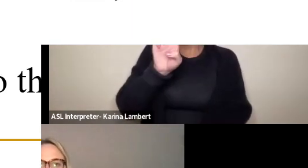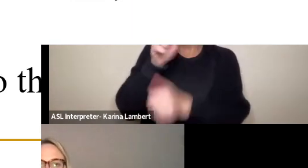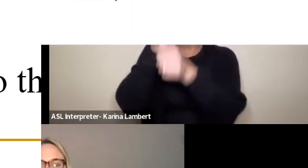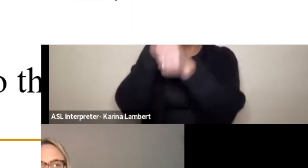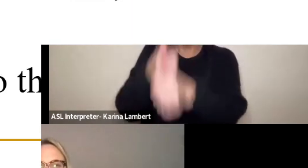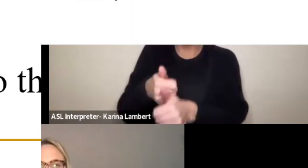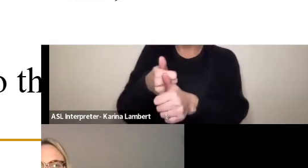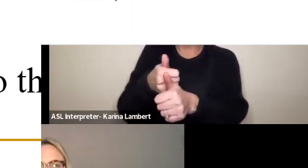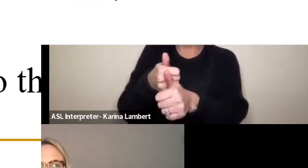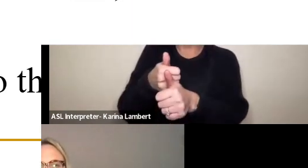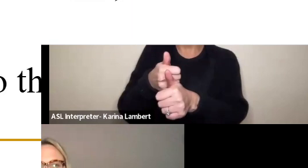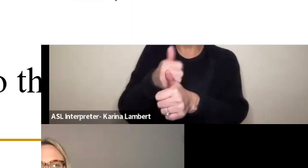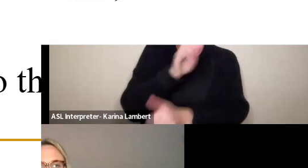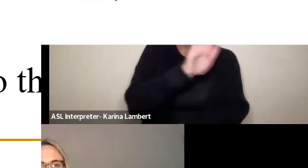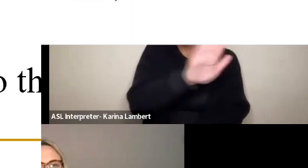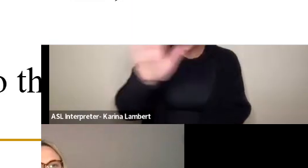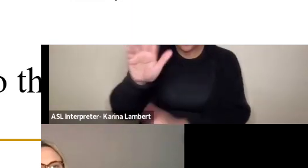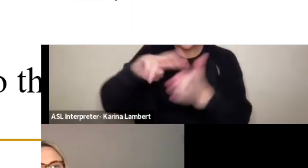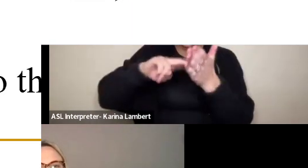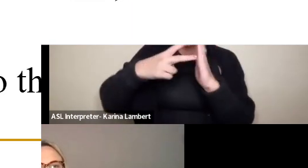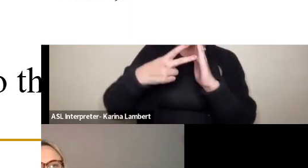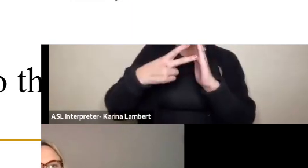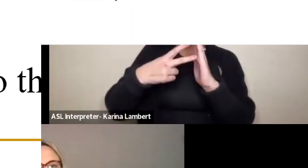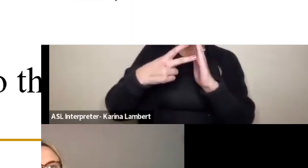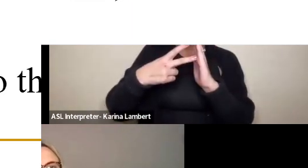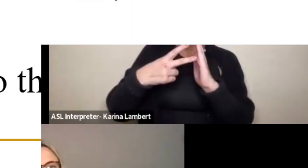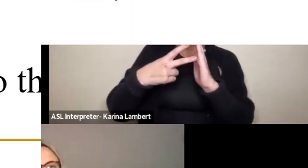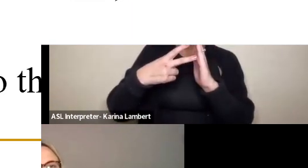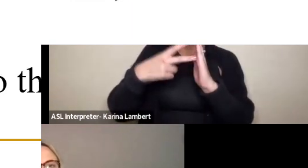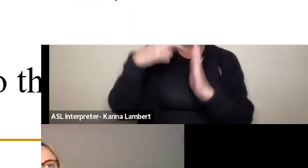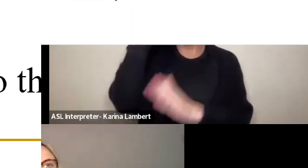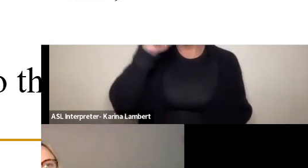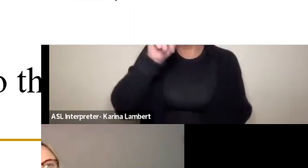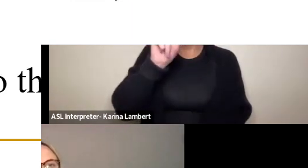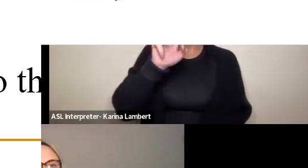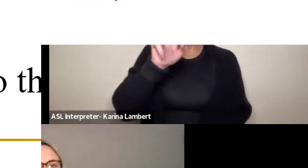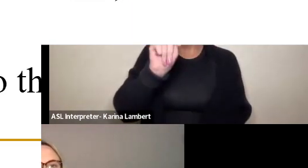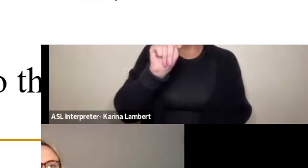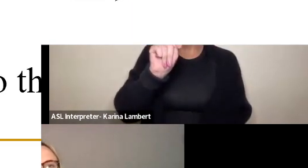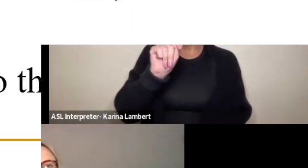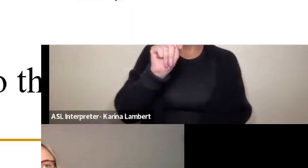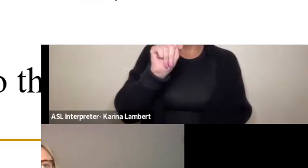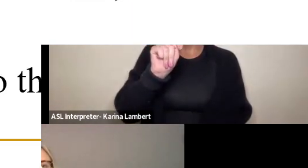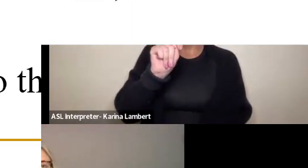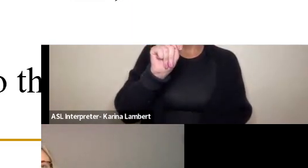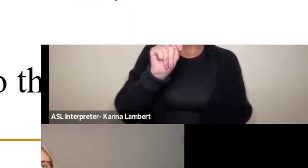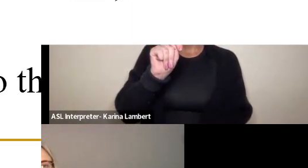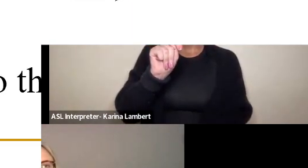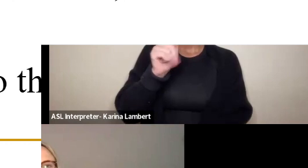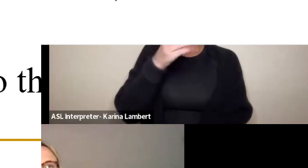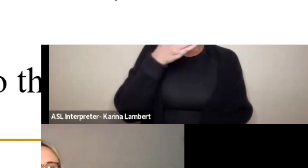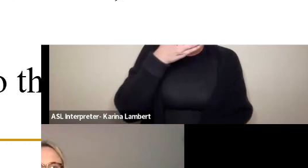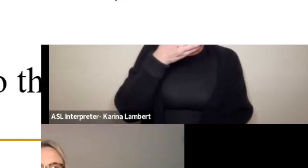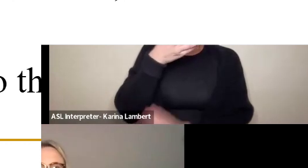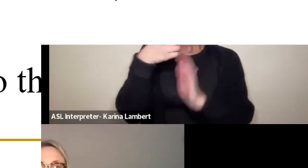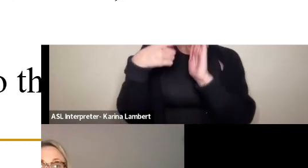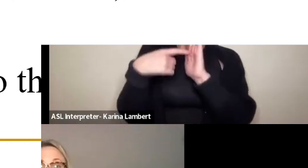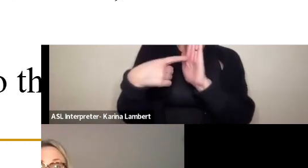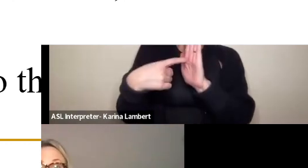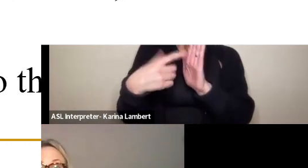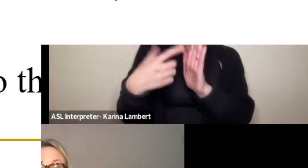adheres to your intent of the trust. So the best example would